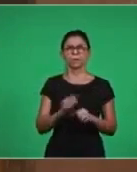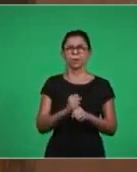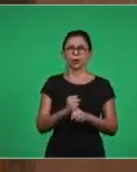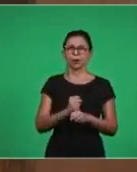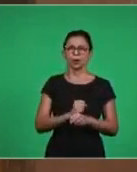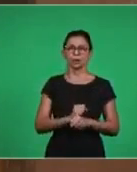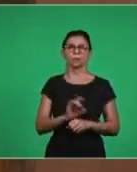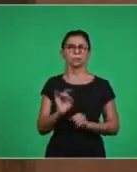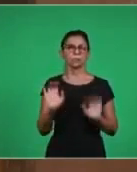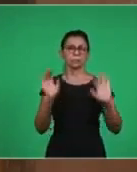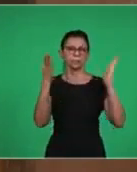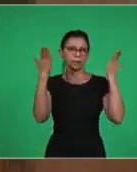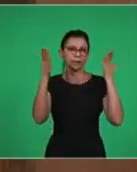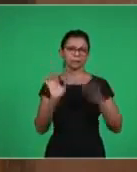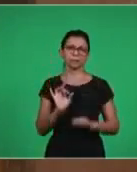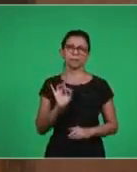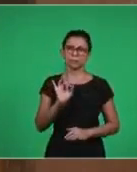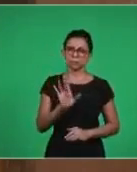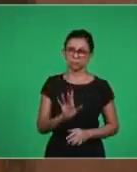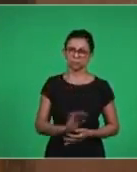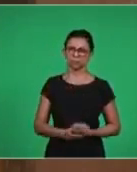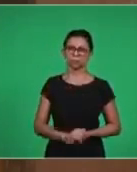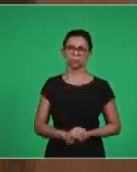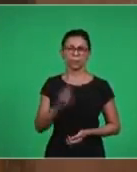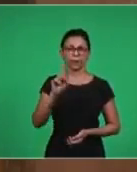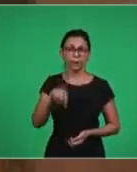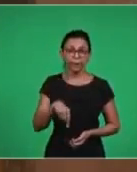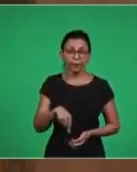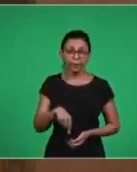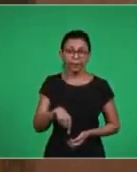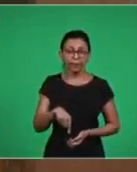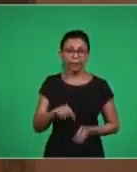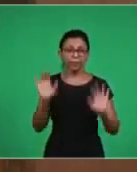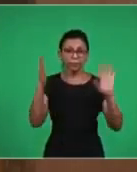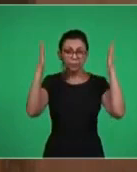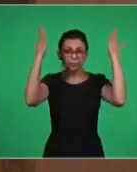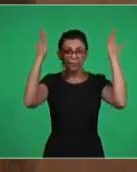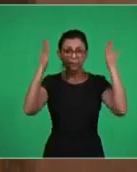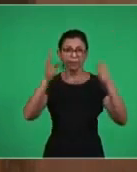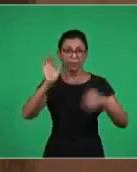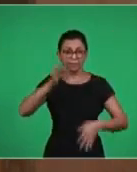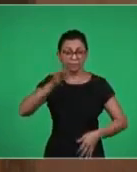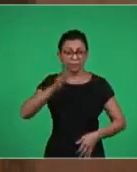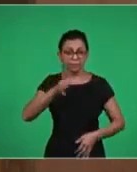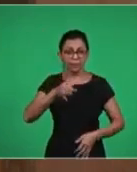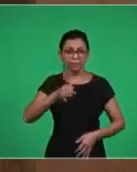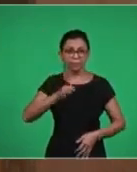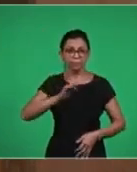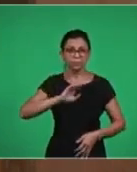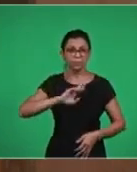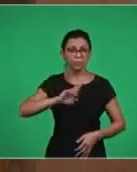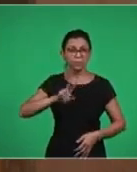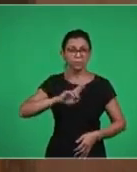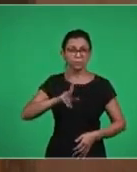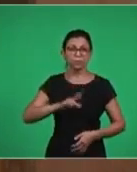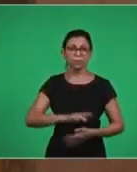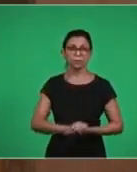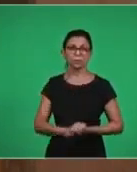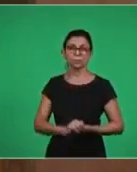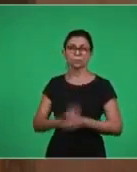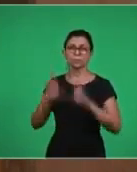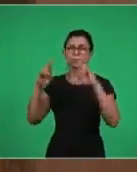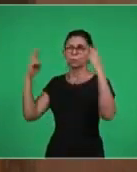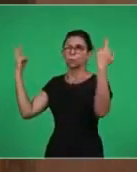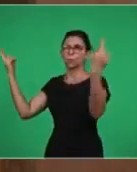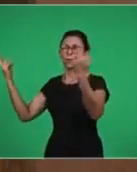Is a turkey and chocolate, we're going to eat it all. And that is that the celebration? The